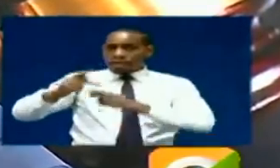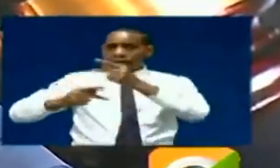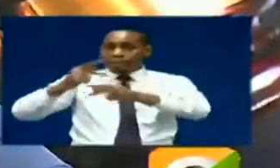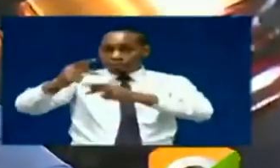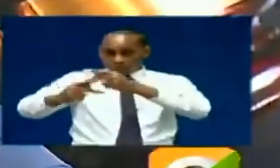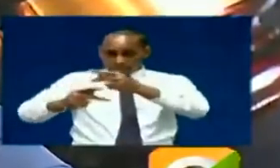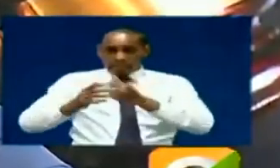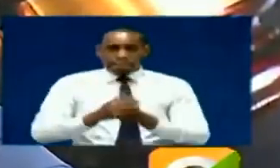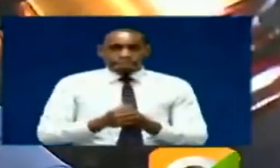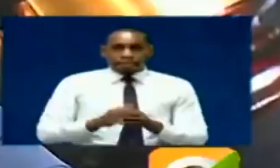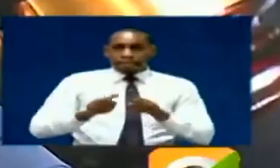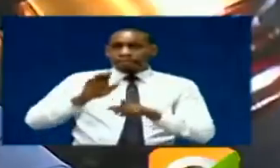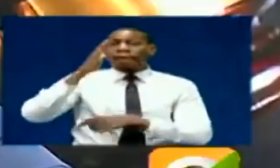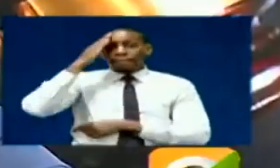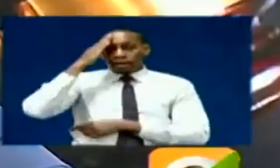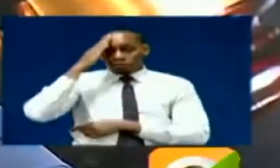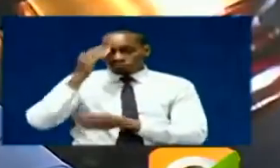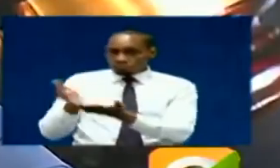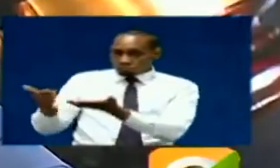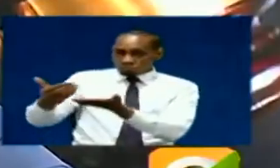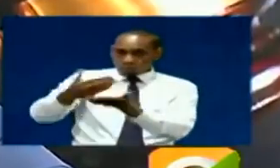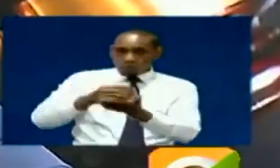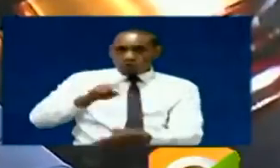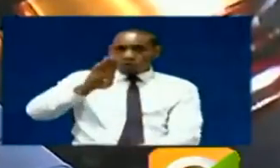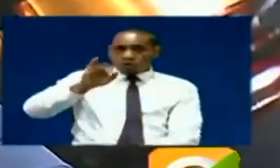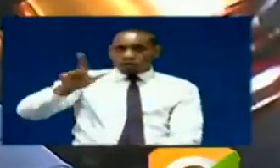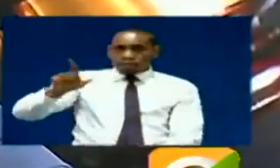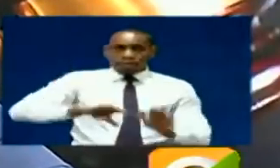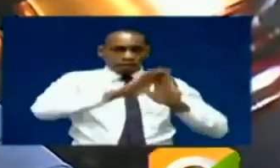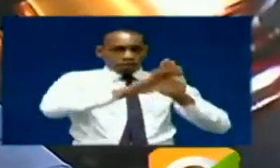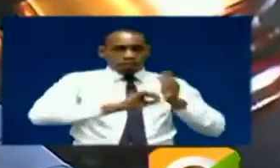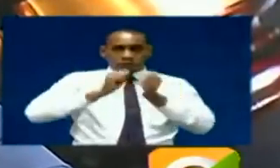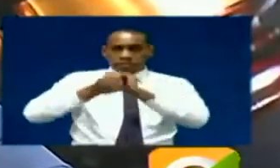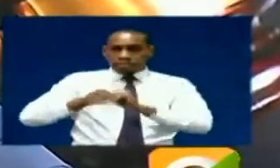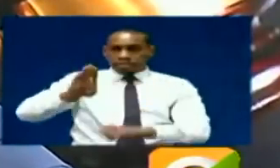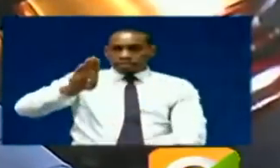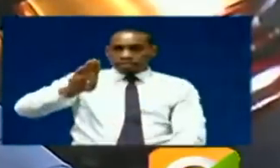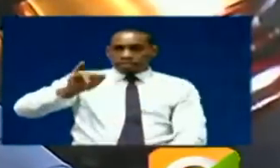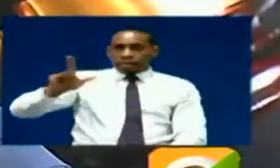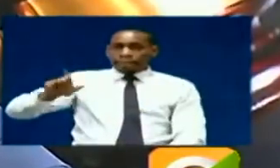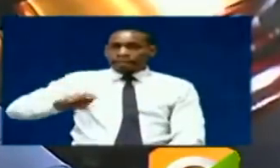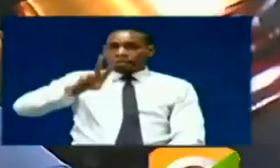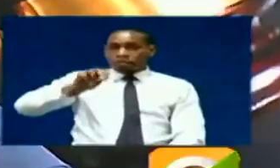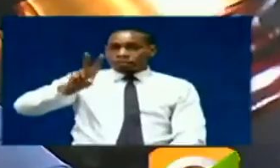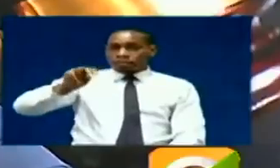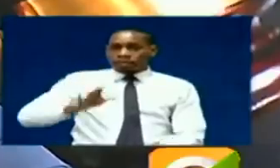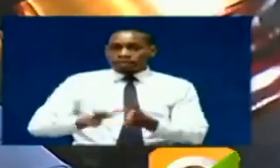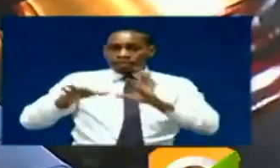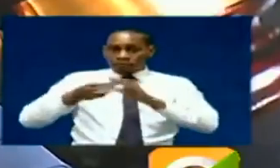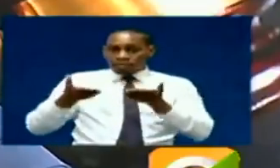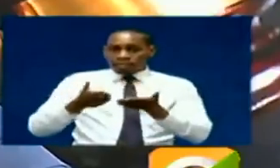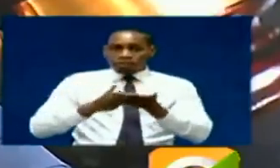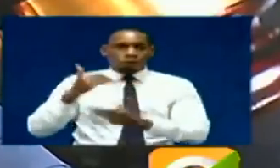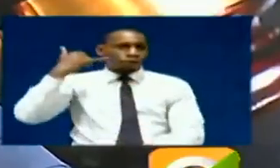and putting together the bill, the Constitution Amendment Bill 2020. He joins me